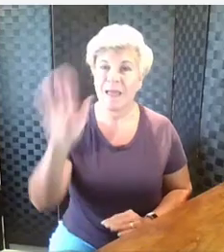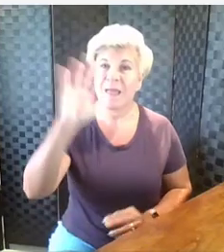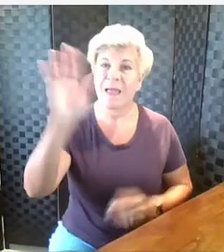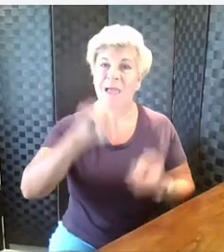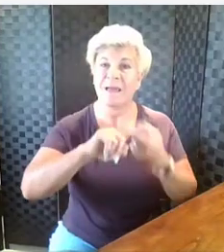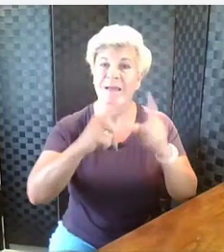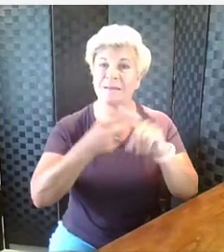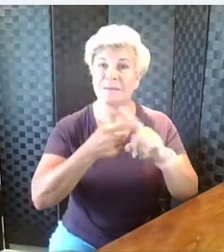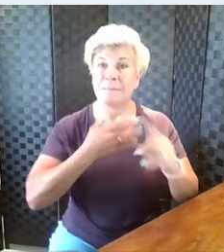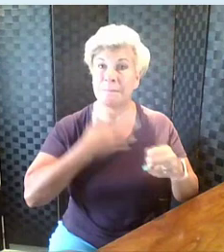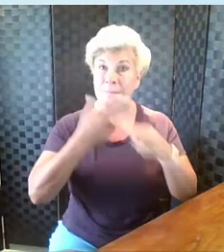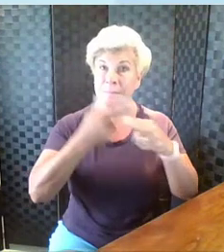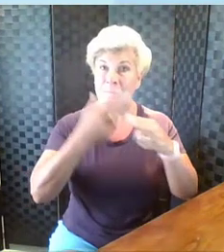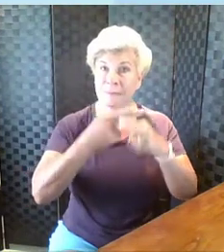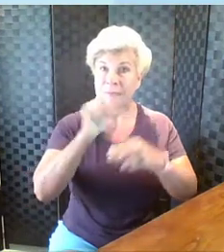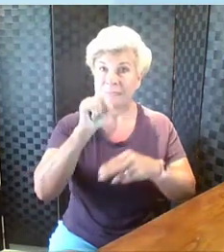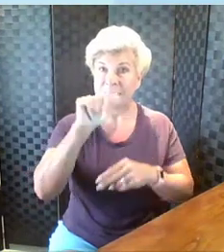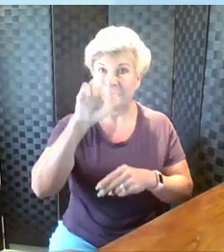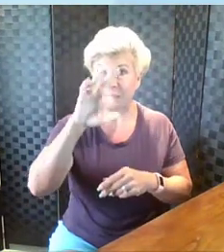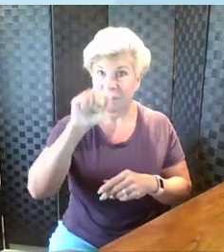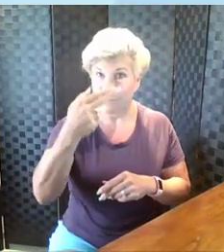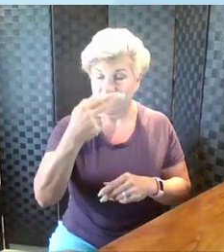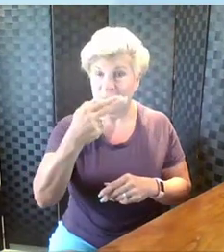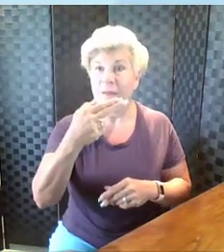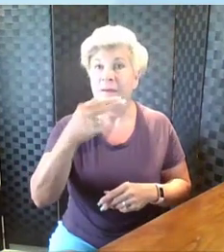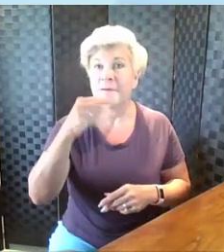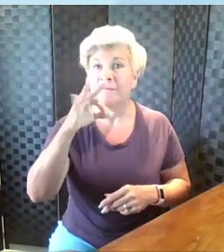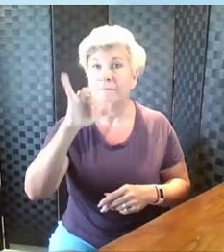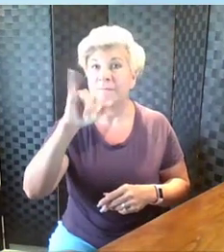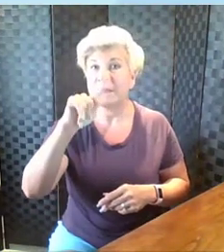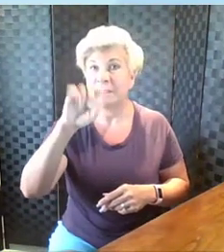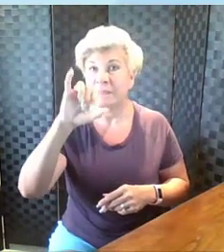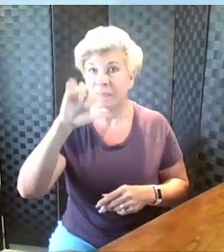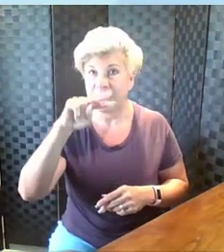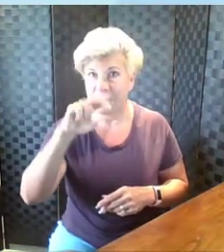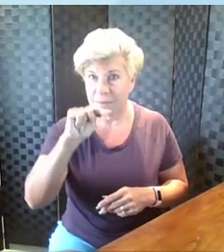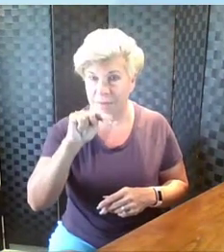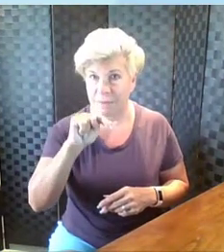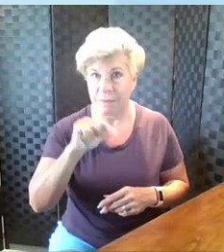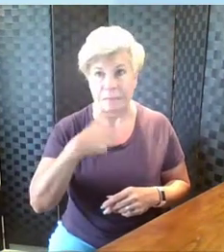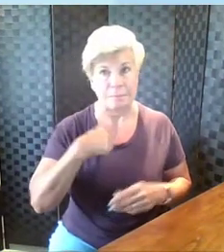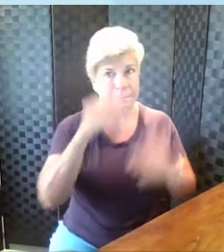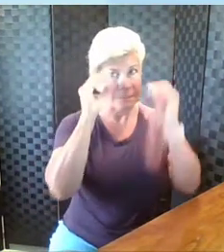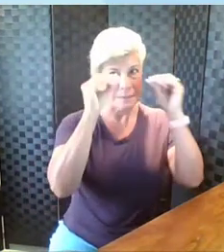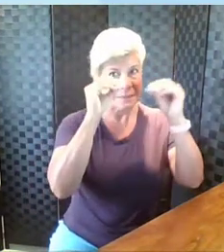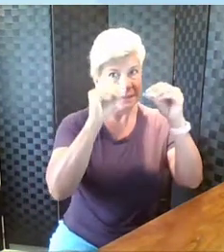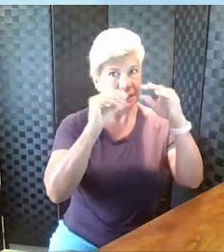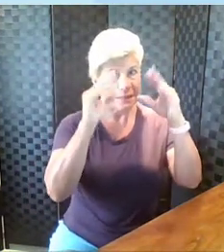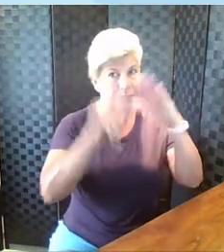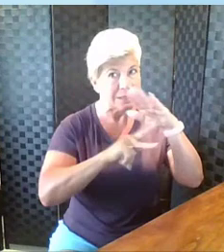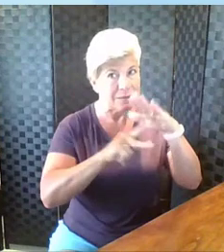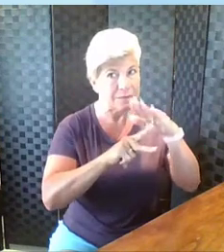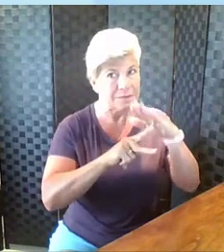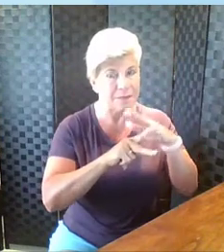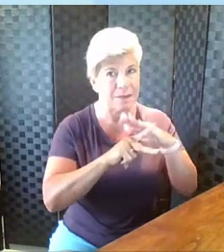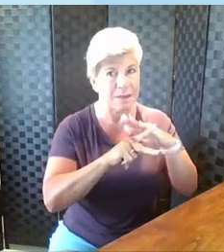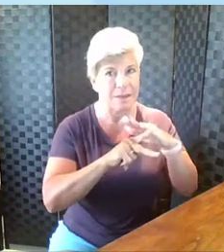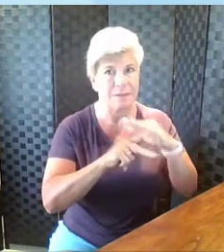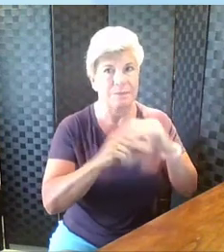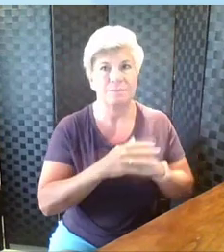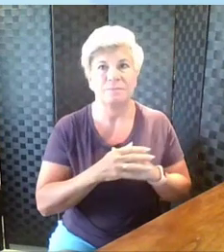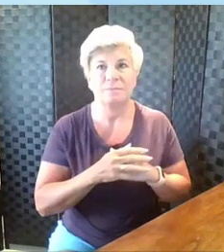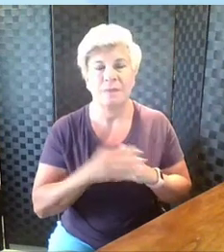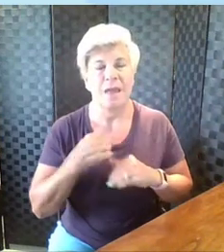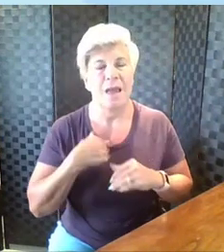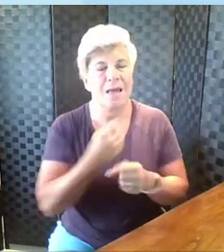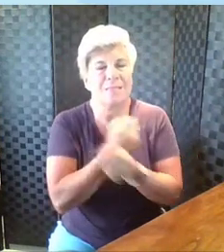friends. My name is Sarah Fithian, and I'm a kindergarten teacher at Hebron Elementary, and I am so excited to be on this journey with you this summer. I love math, and I love